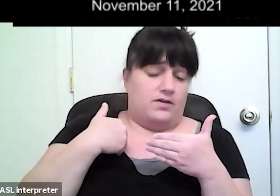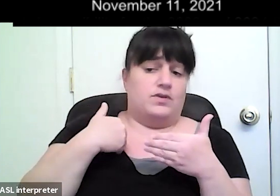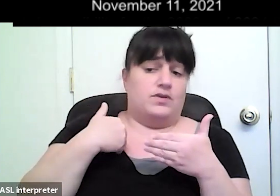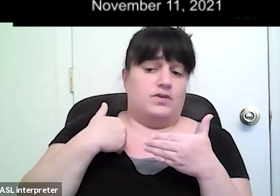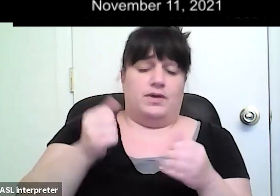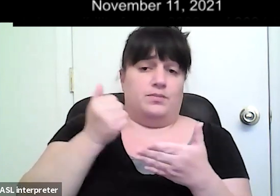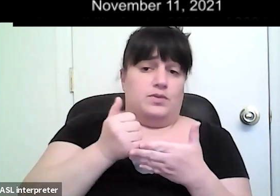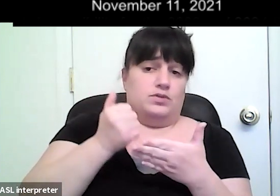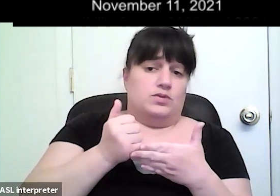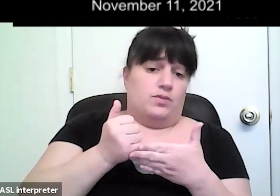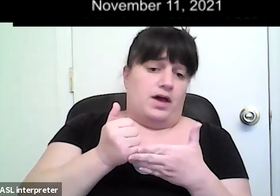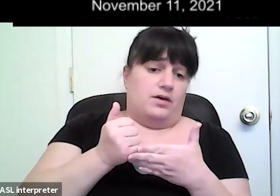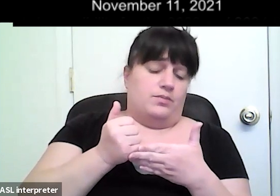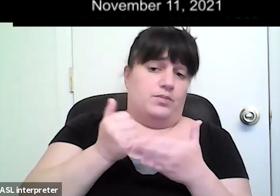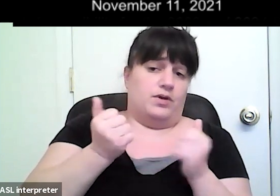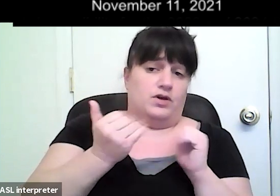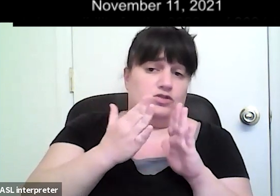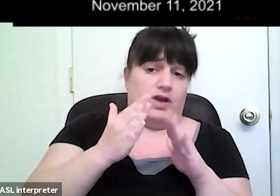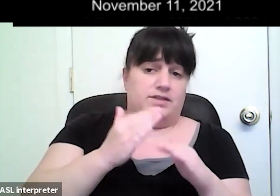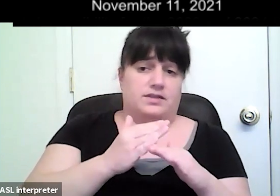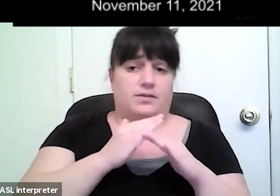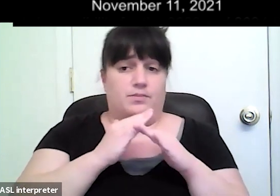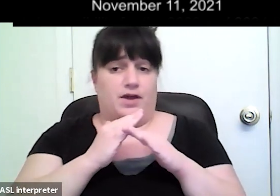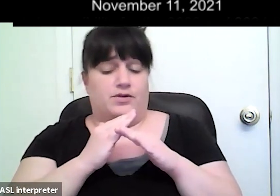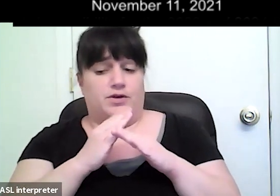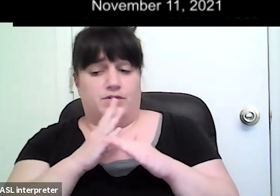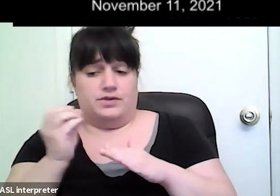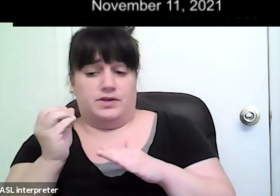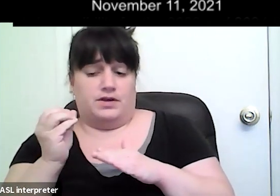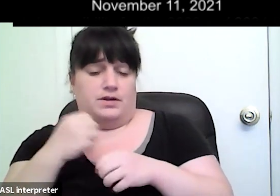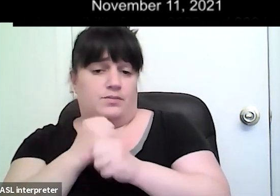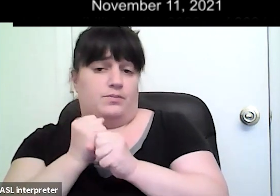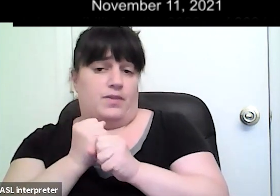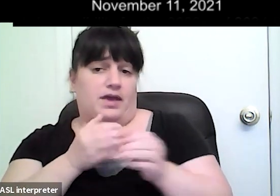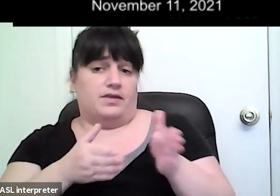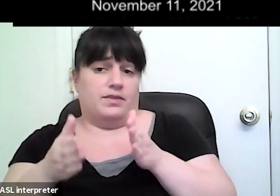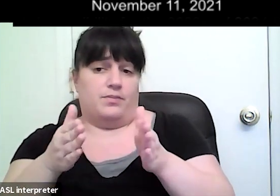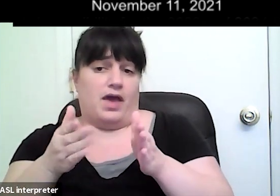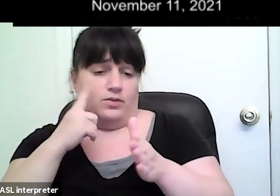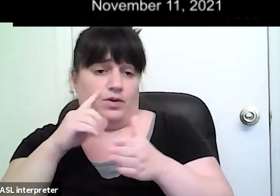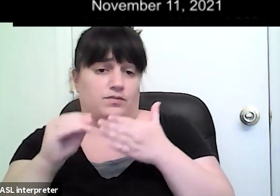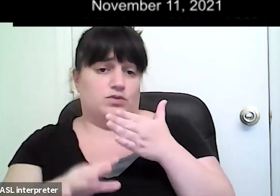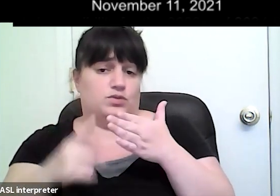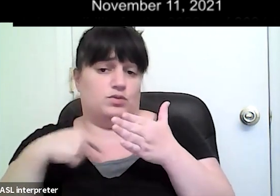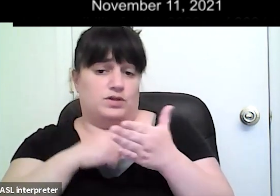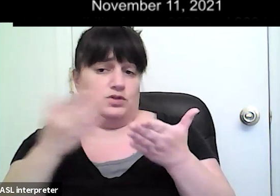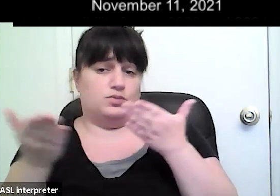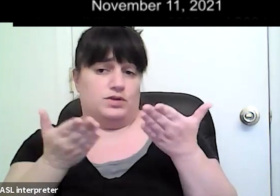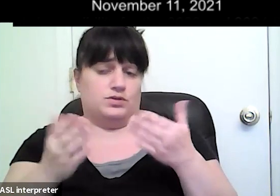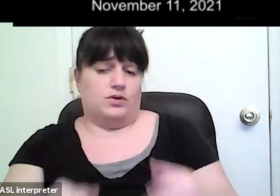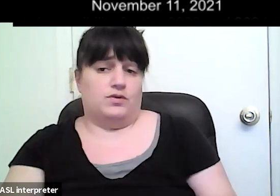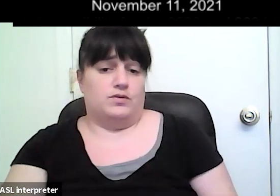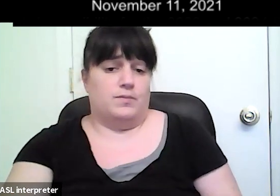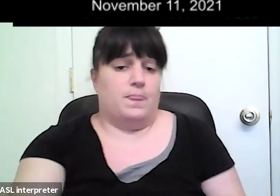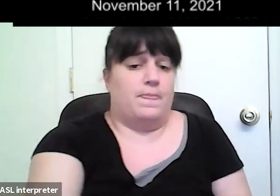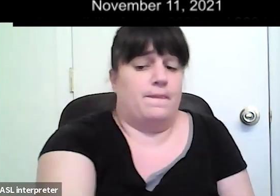help address the barriers and create these pathways for the students that we serve.